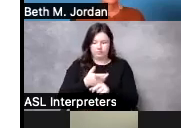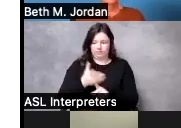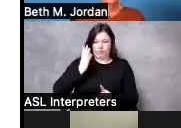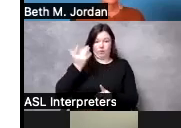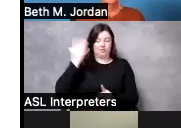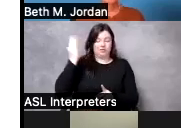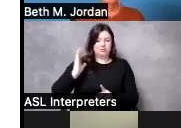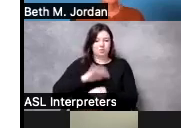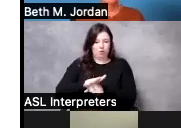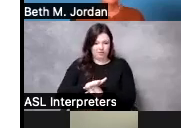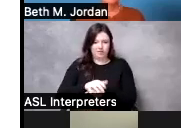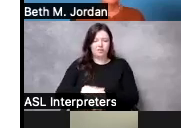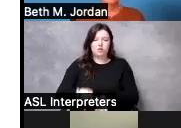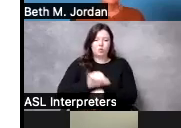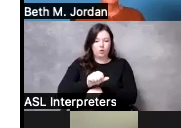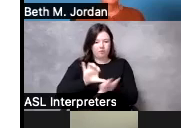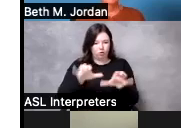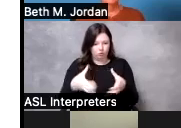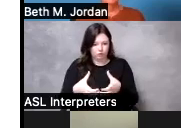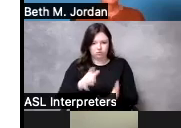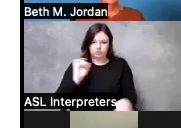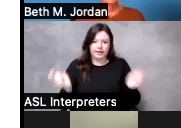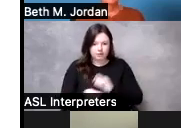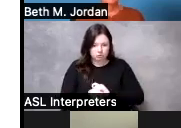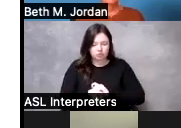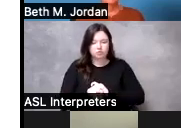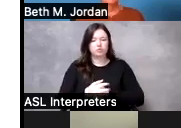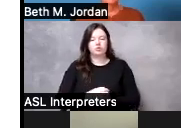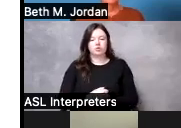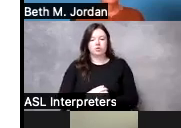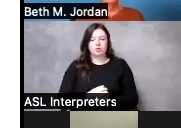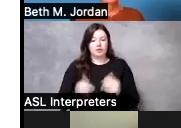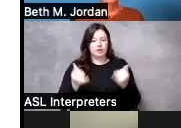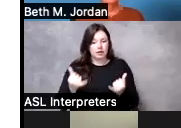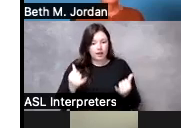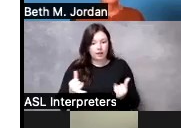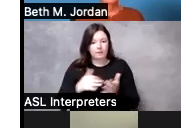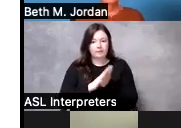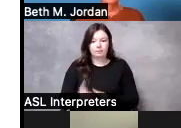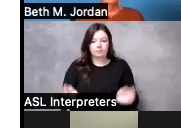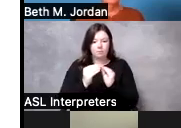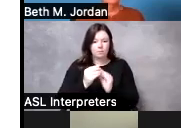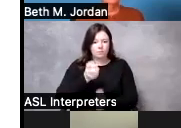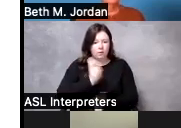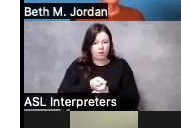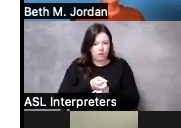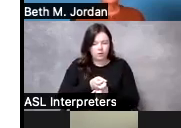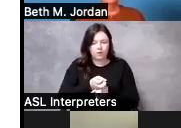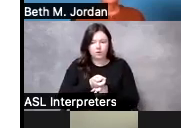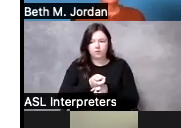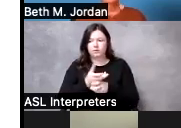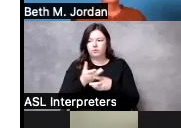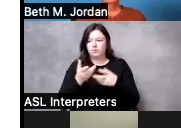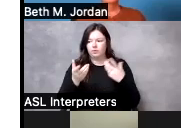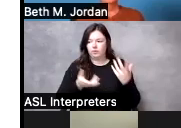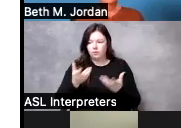state, and it's much harder to have facilities, hospitals, homes, foster homes